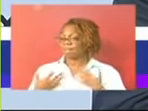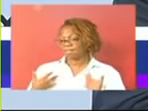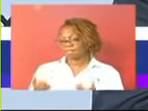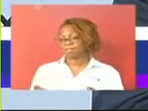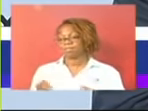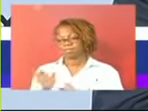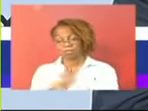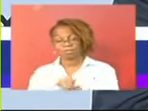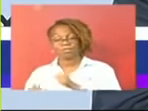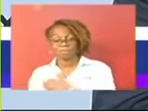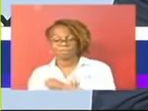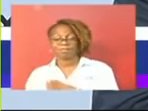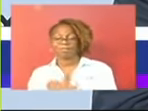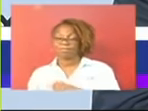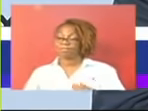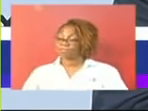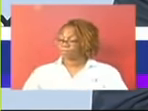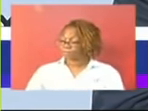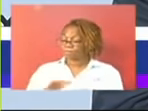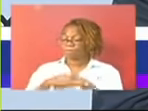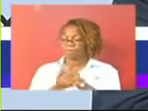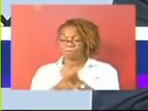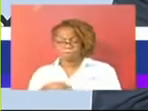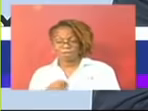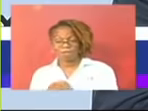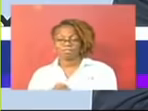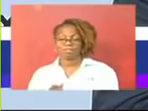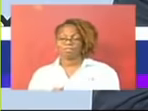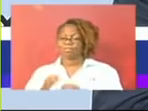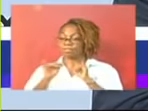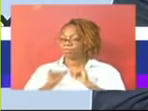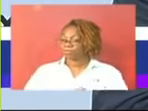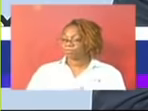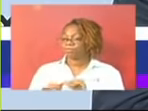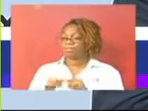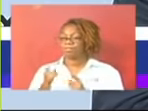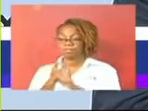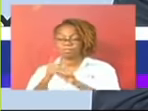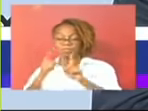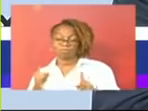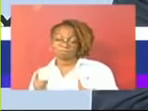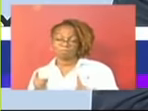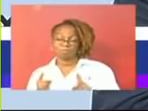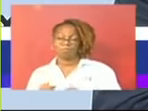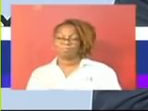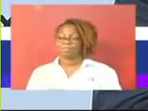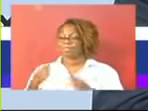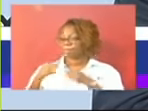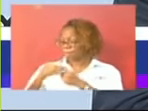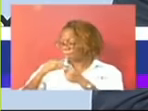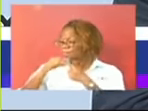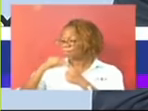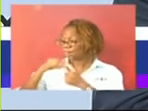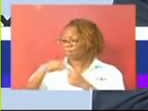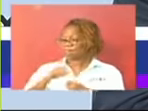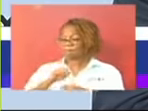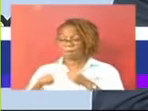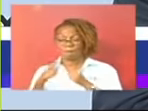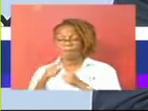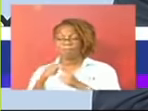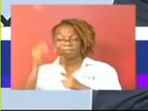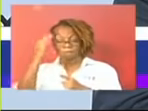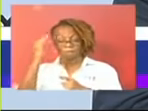continue to wash our hands as we move from place to place. We want to continue to watch our distance, especially when we are accessing a service. Trinidadians